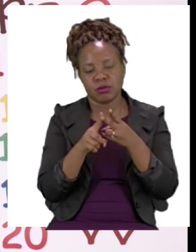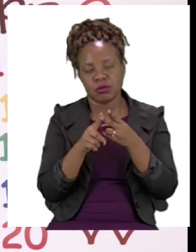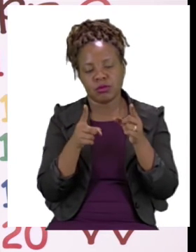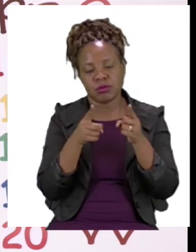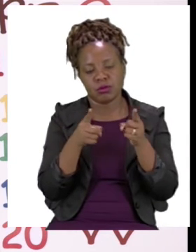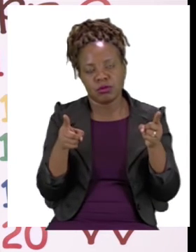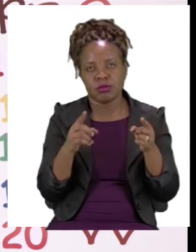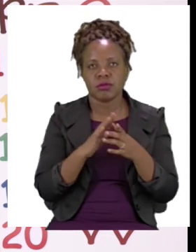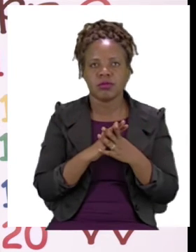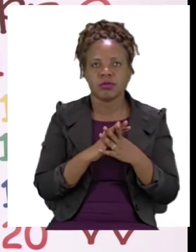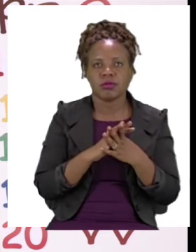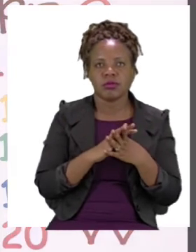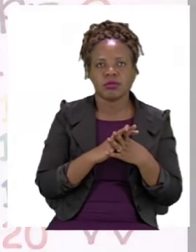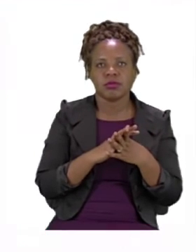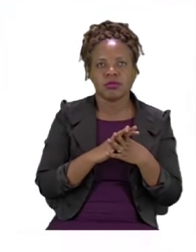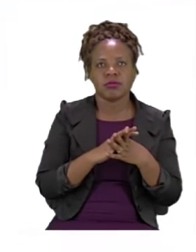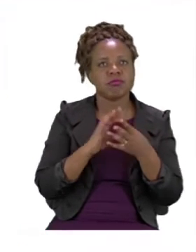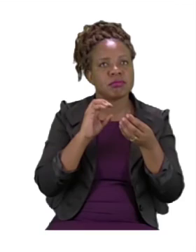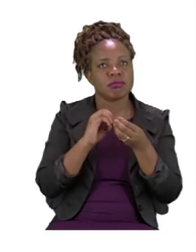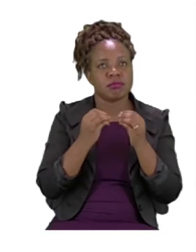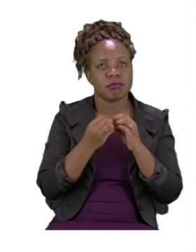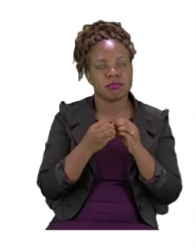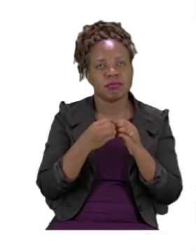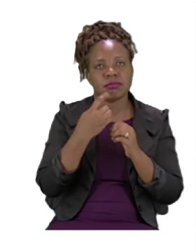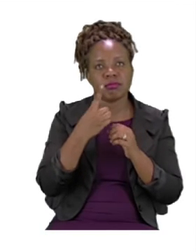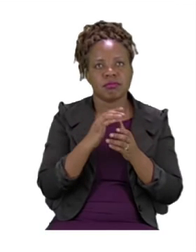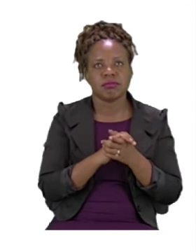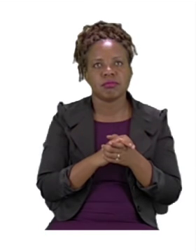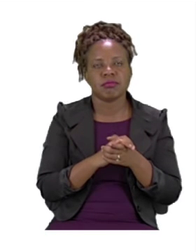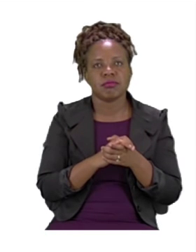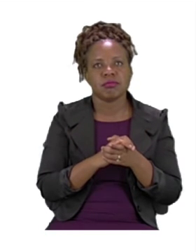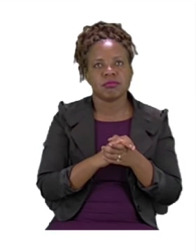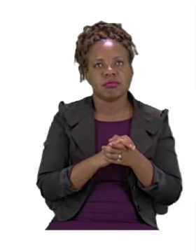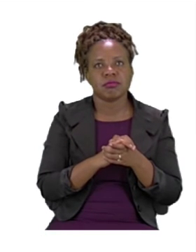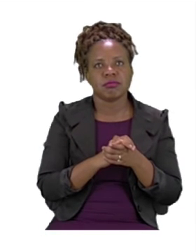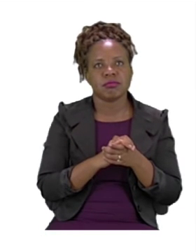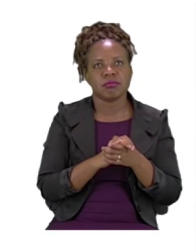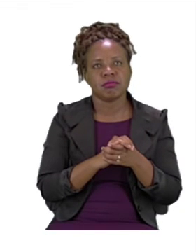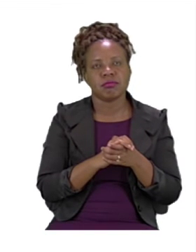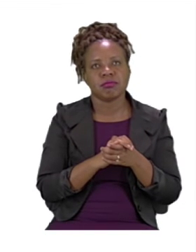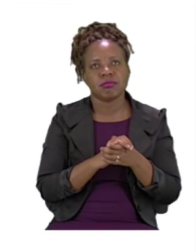1 to see what words we can use. So the first one says, let's read together.